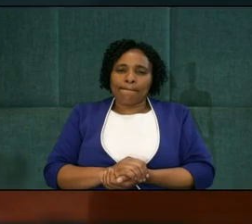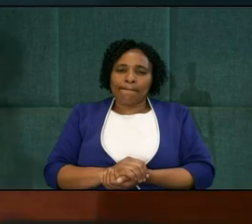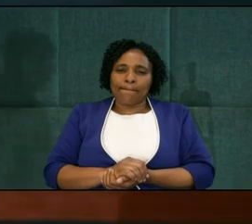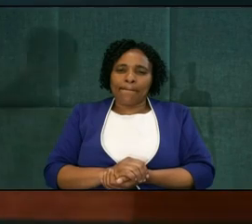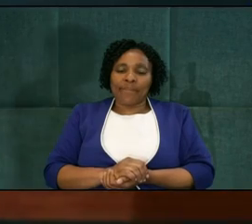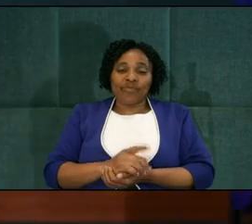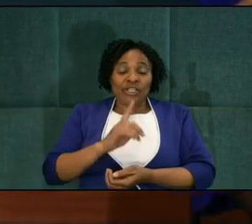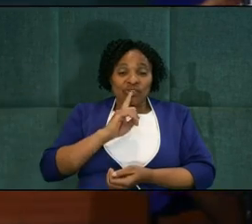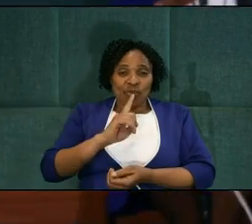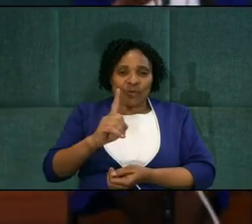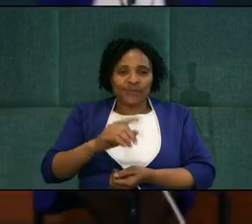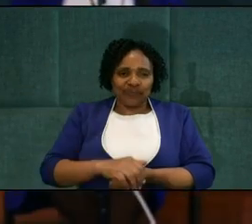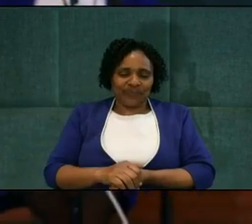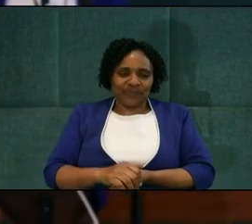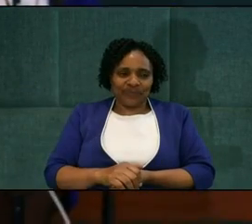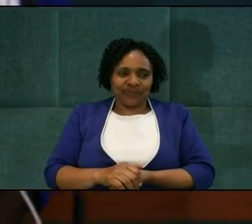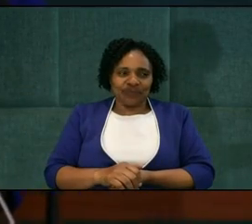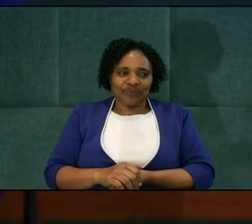So they...